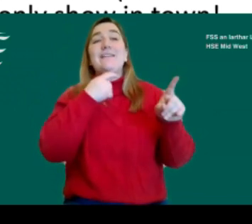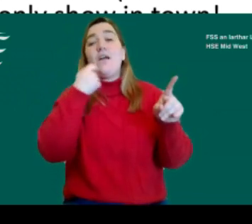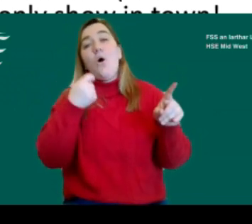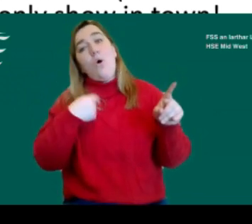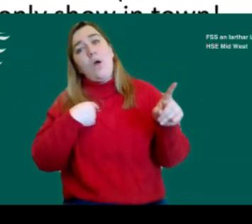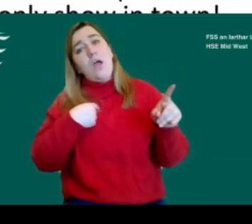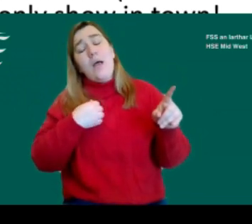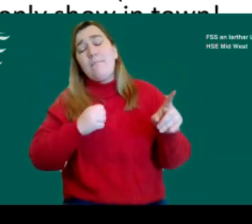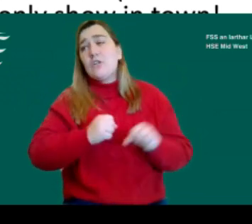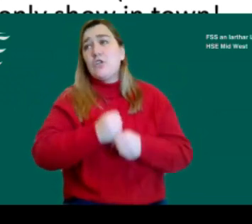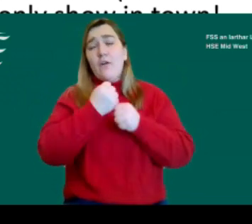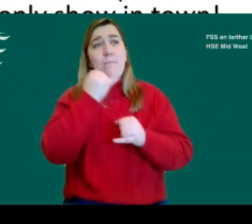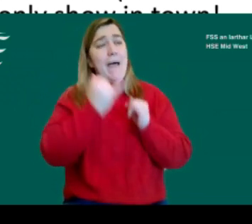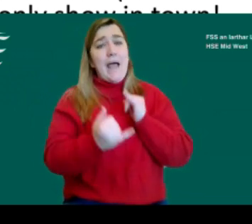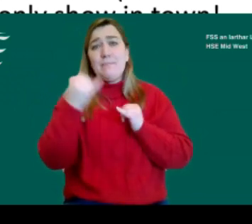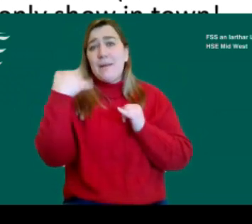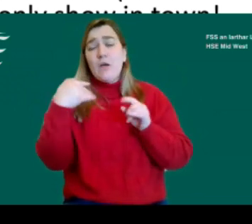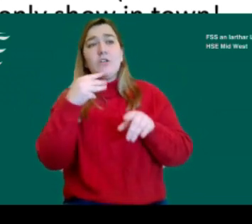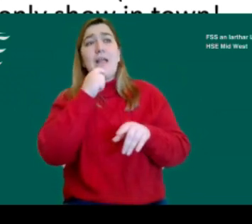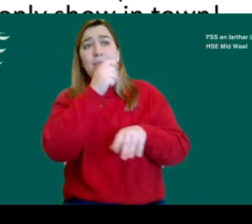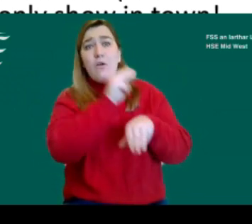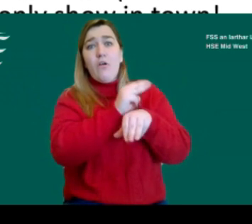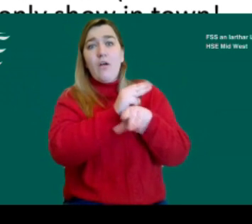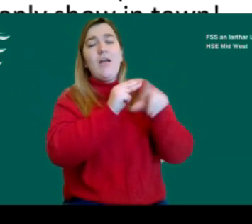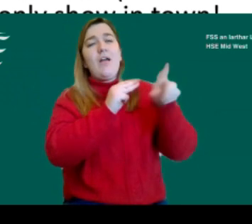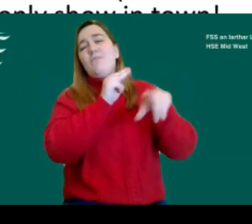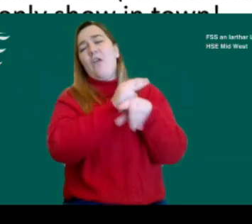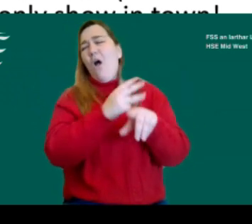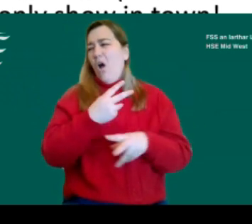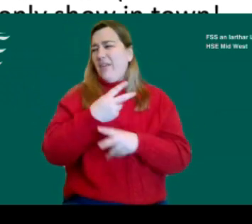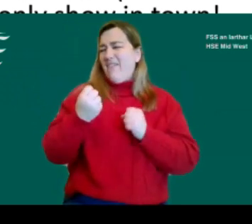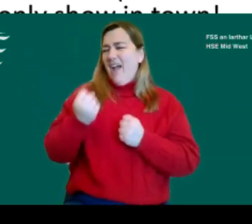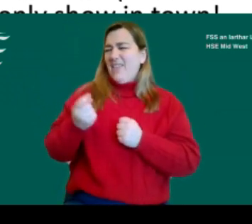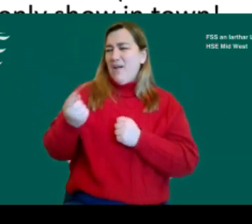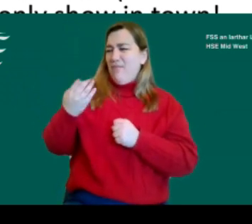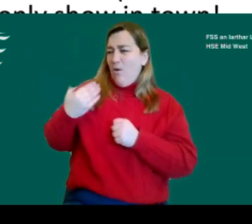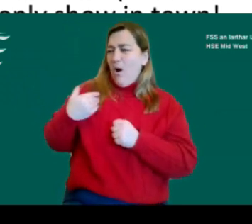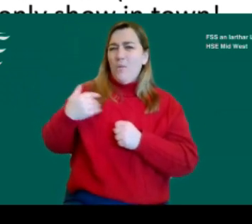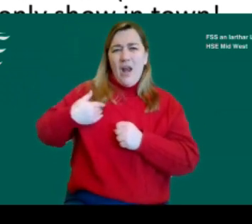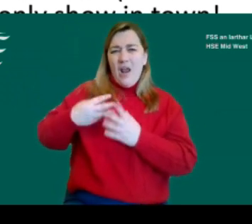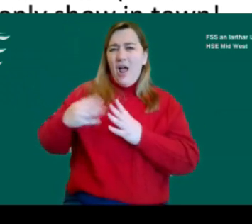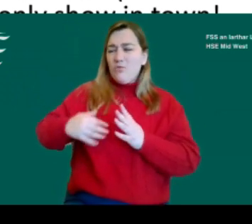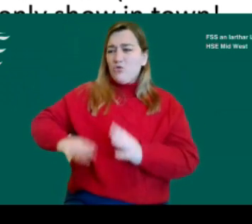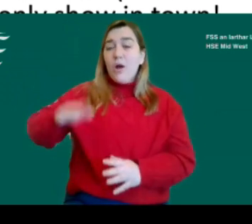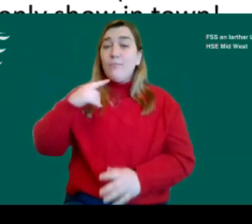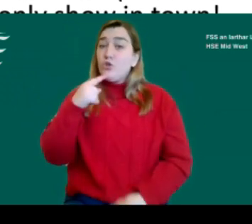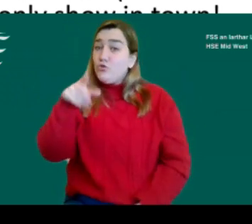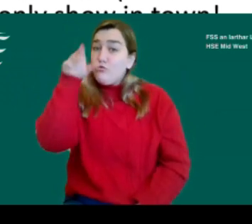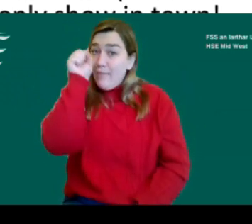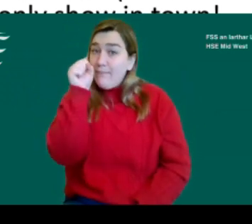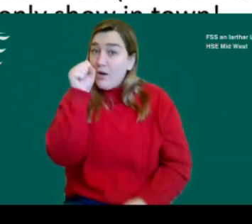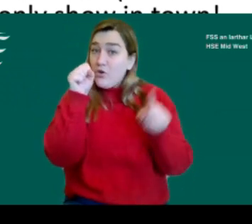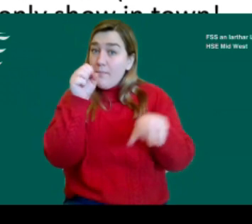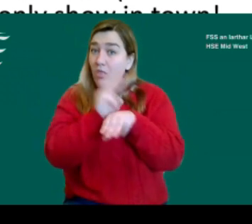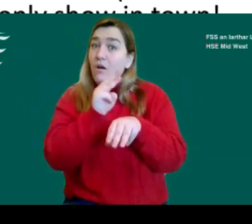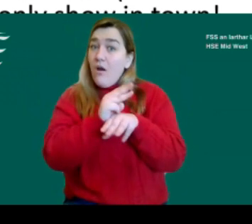when you actually remember, you can remember your mother howling at the moon and really having an awful time during her menopause and having no patience with her kids and being